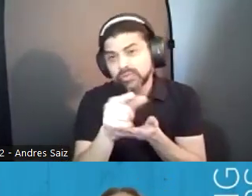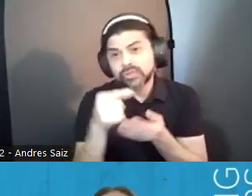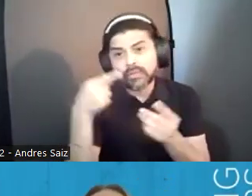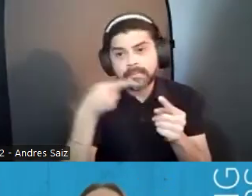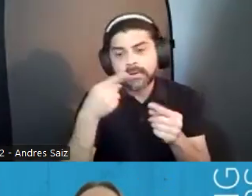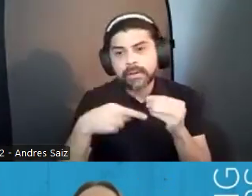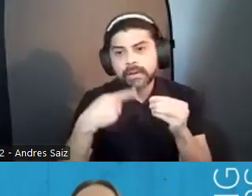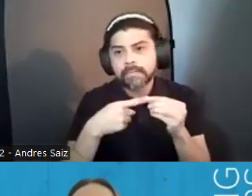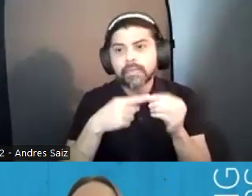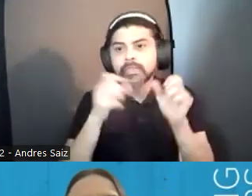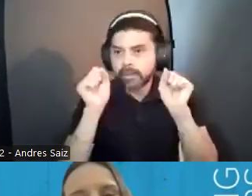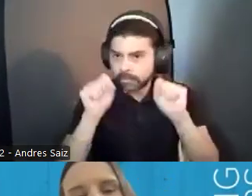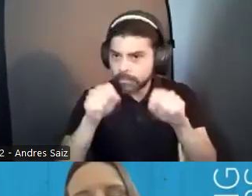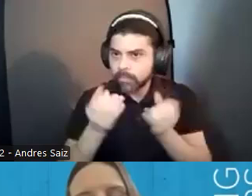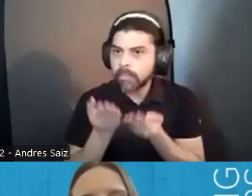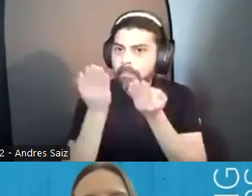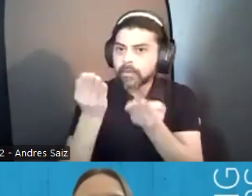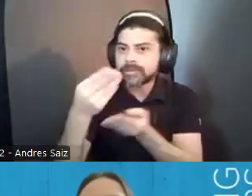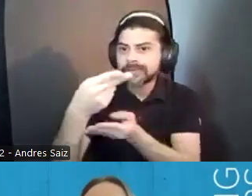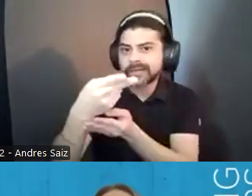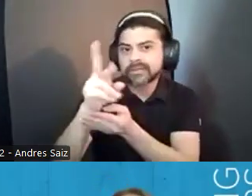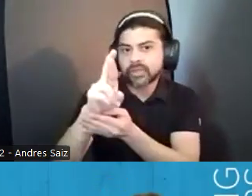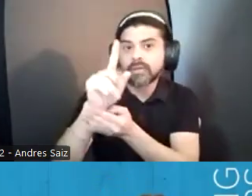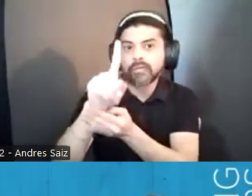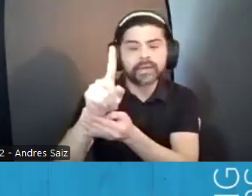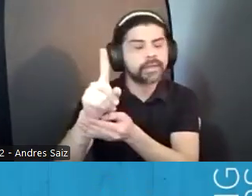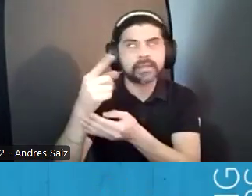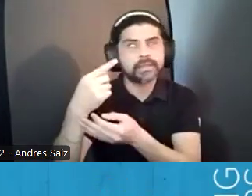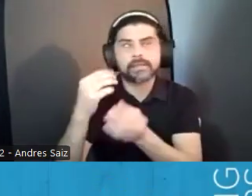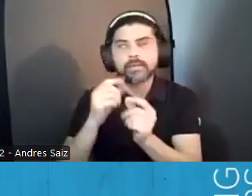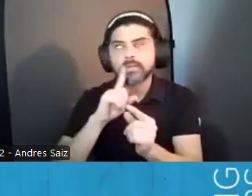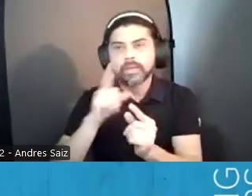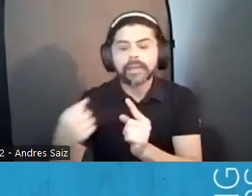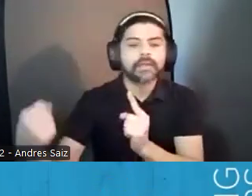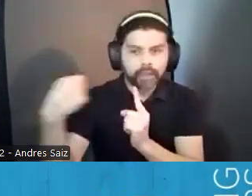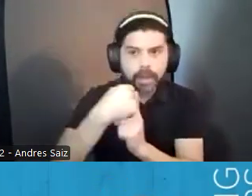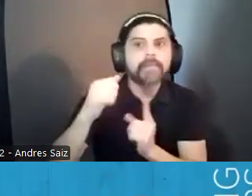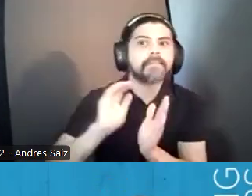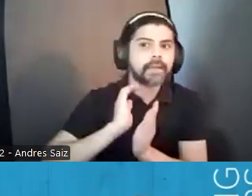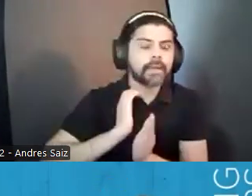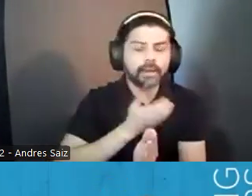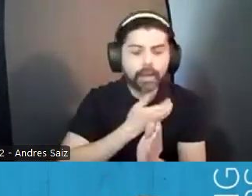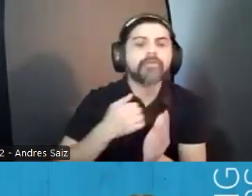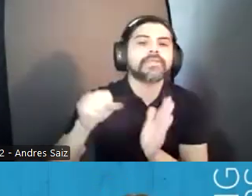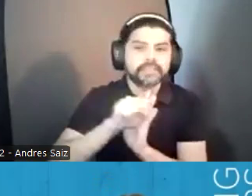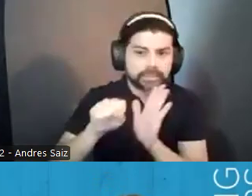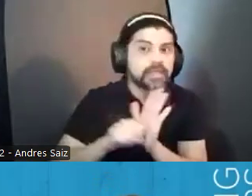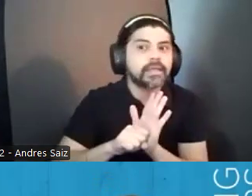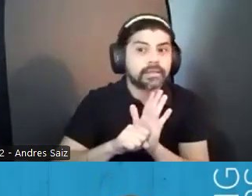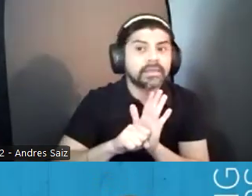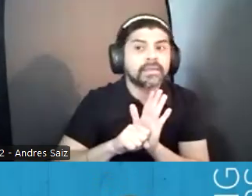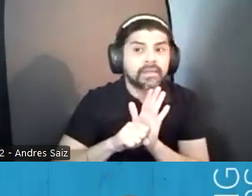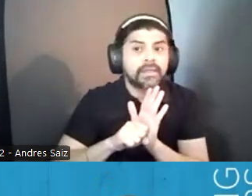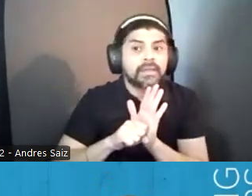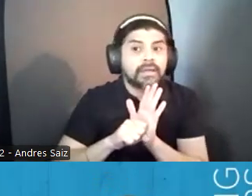the proposals, again, HR1, as I outlined, has significant impacts to our state. And to your point, some of those impacts